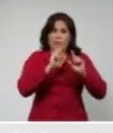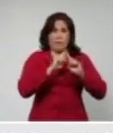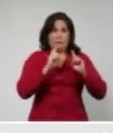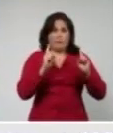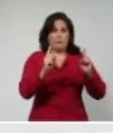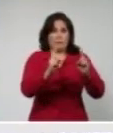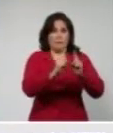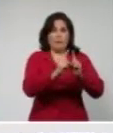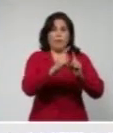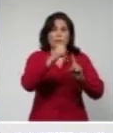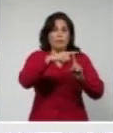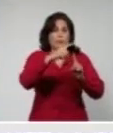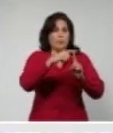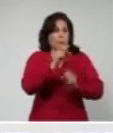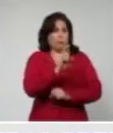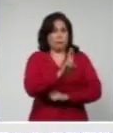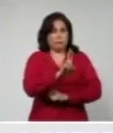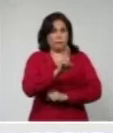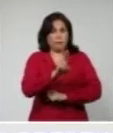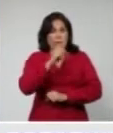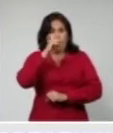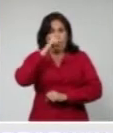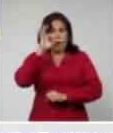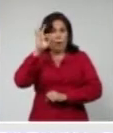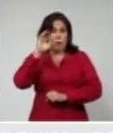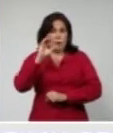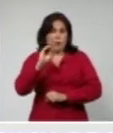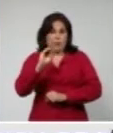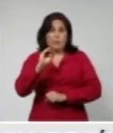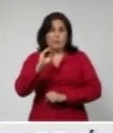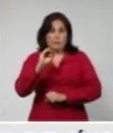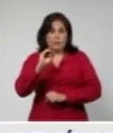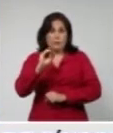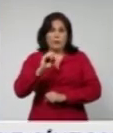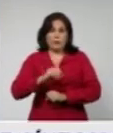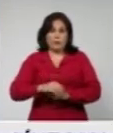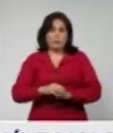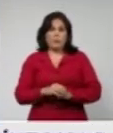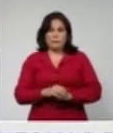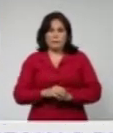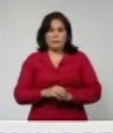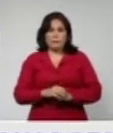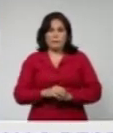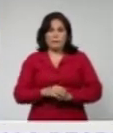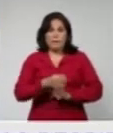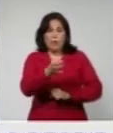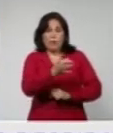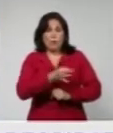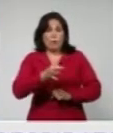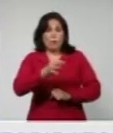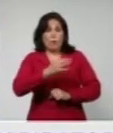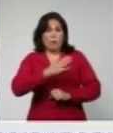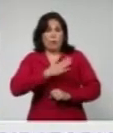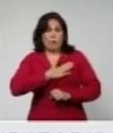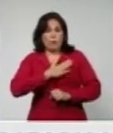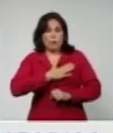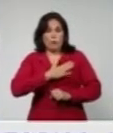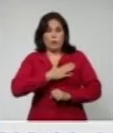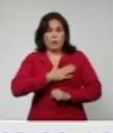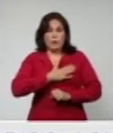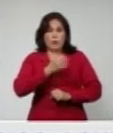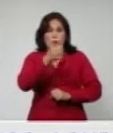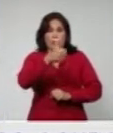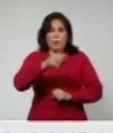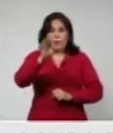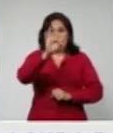patient. The patient had been in a critical condition in intensive care for several days, was